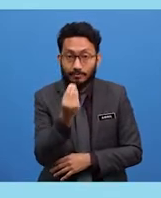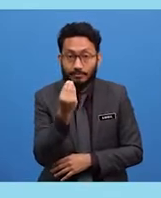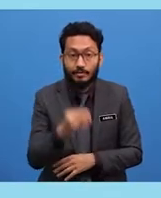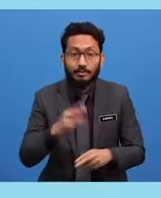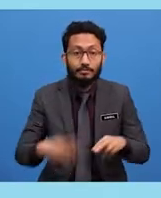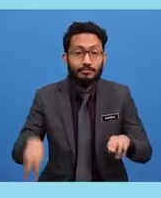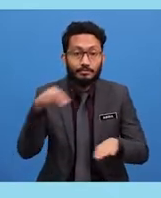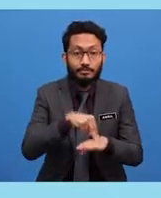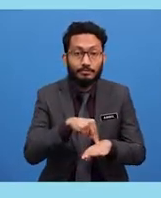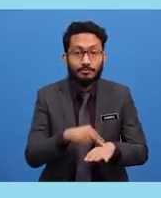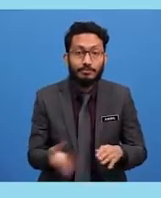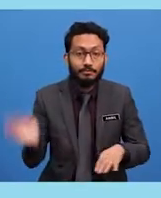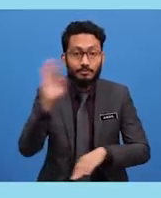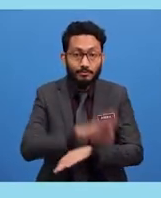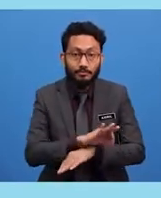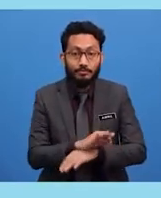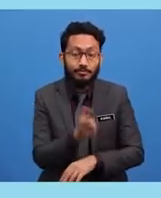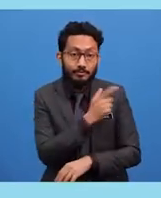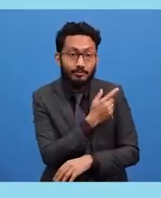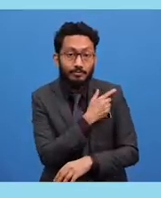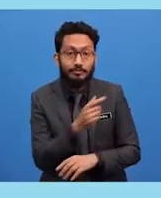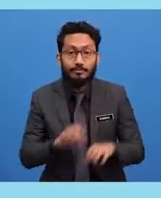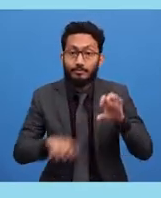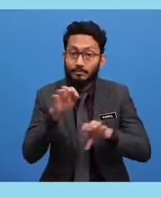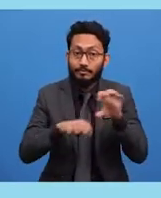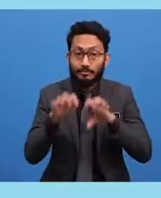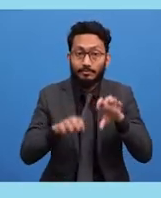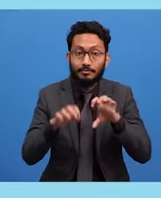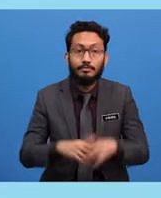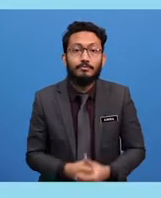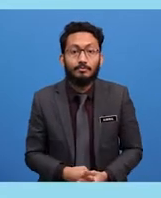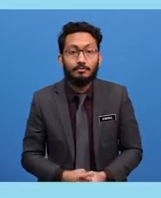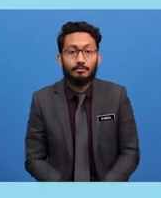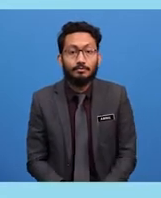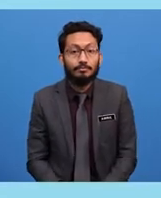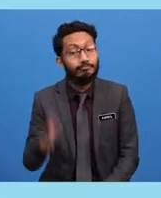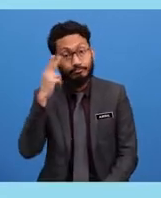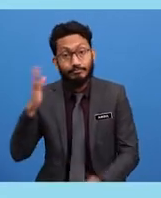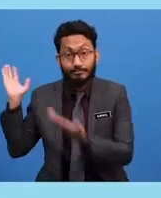the quick brown fox jumps over the lazy dog.